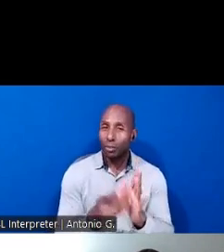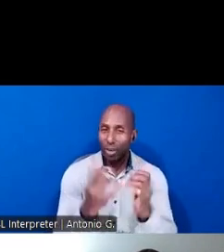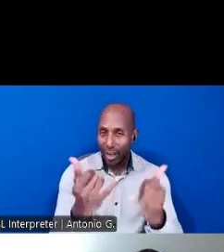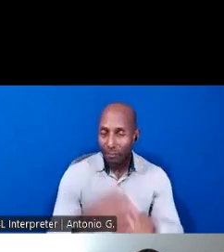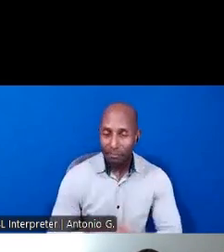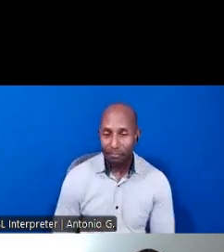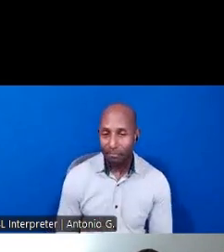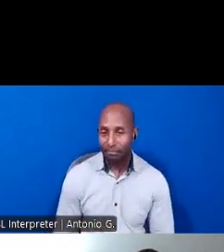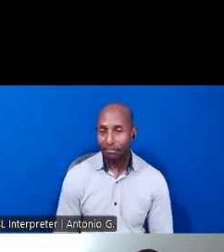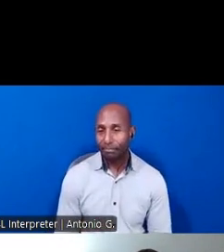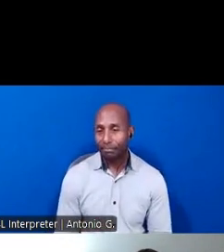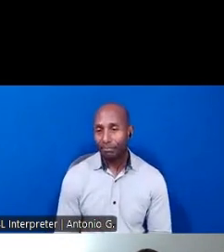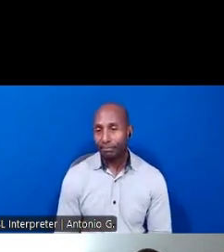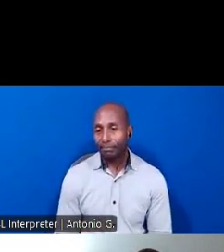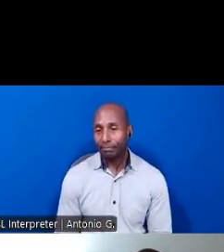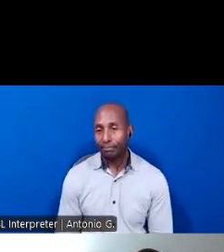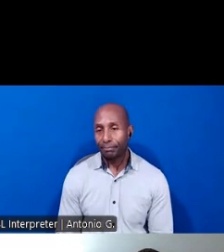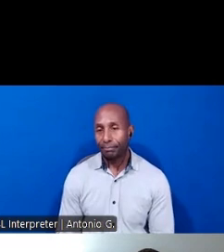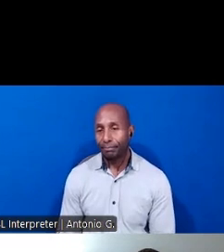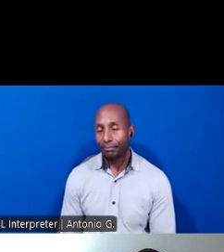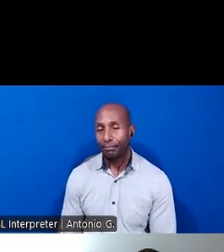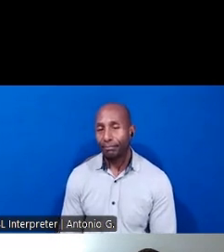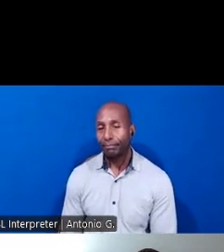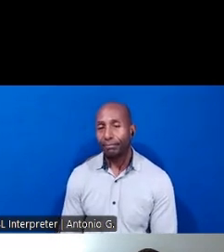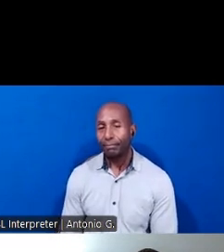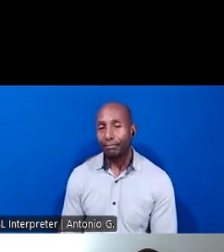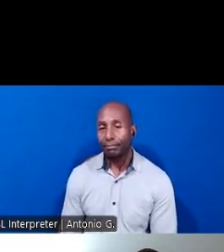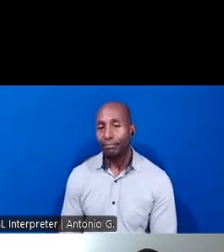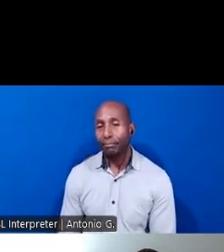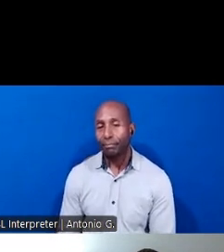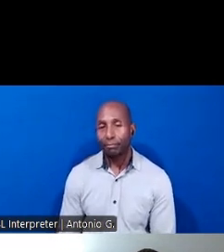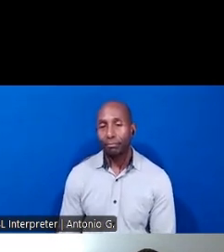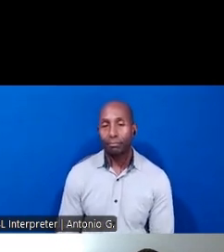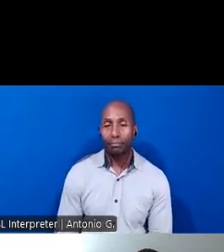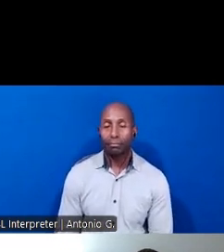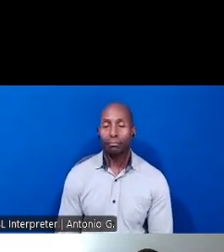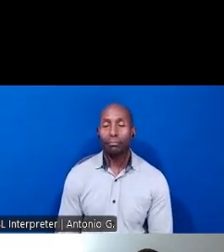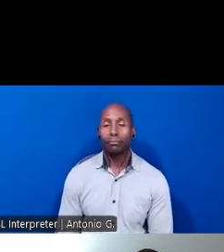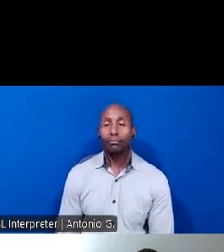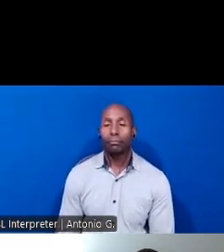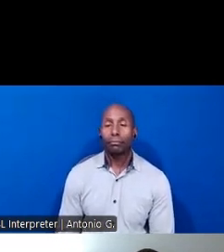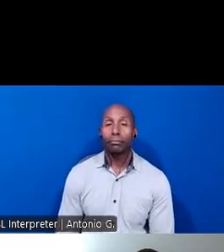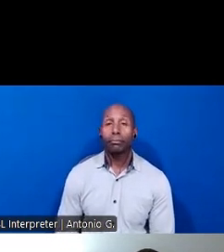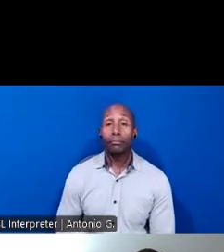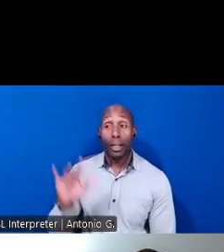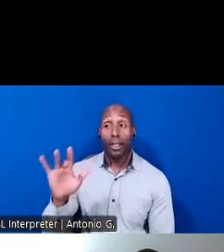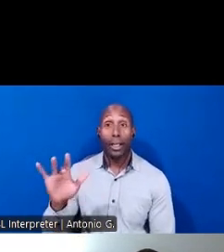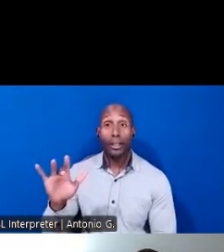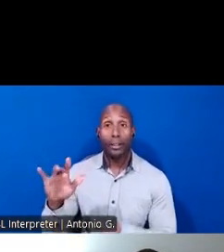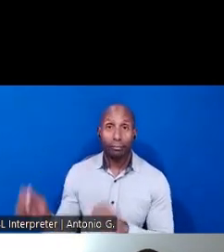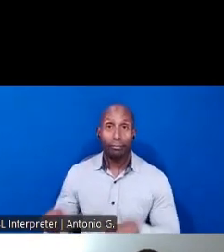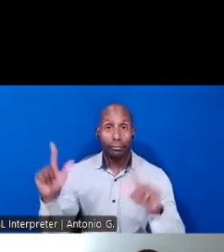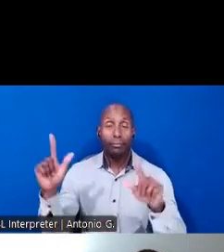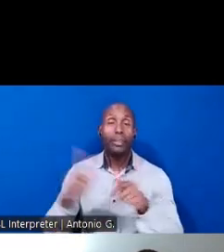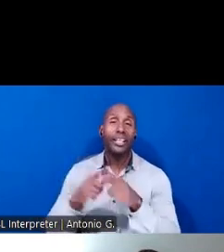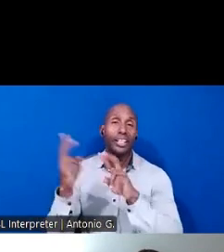that link is for you all to get to the calculator so that you can download it and use it yourself.